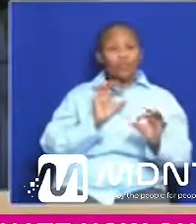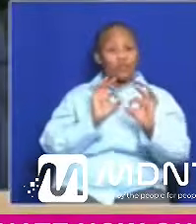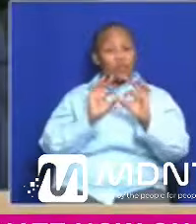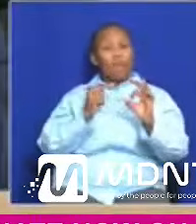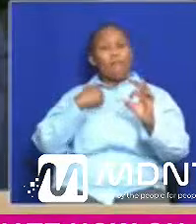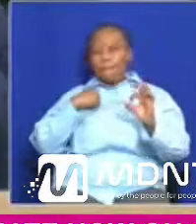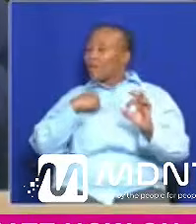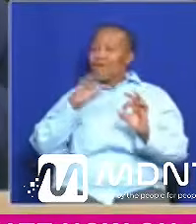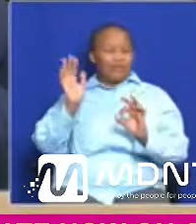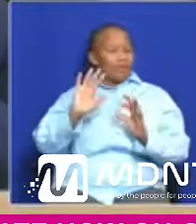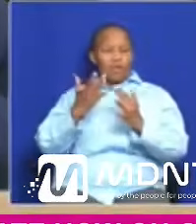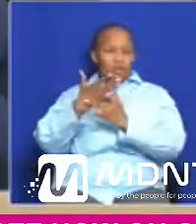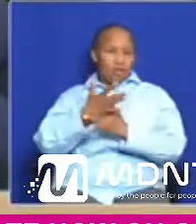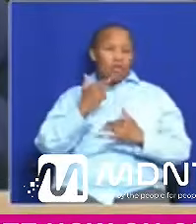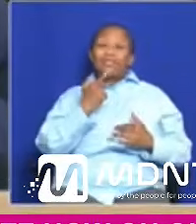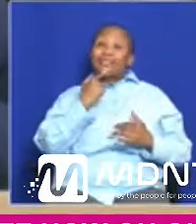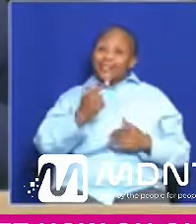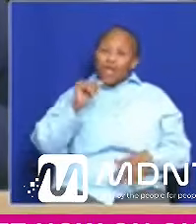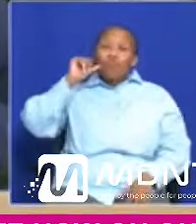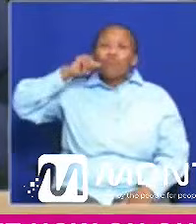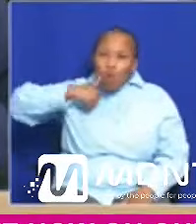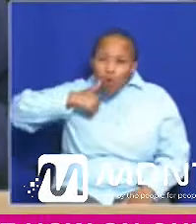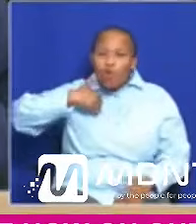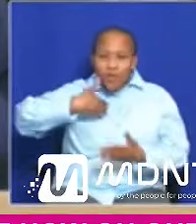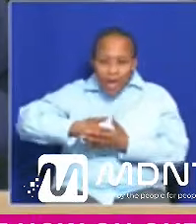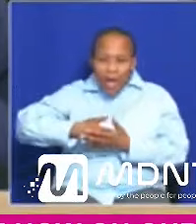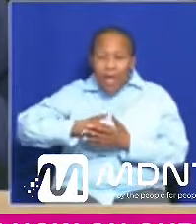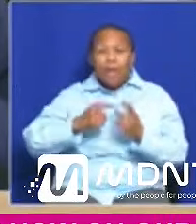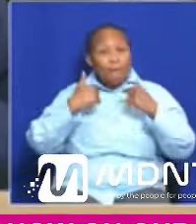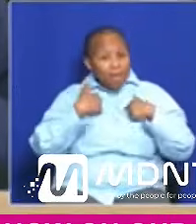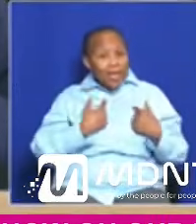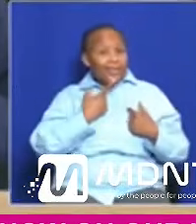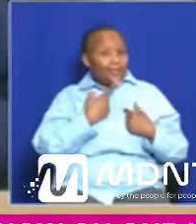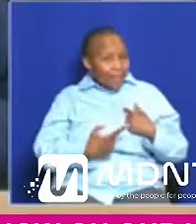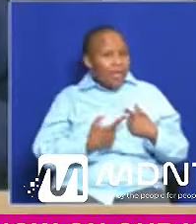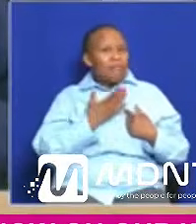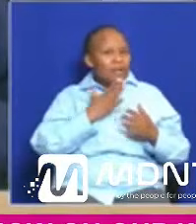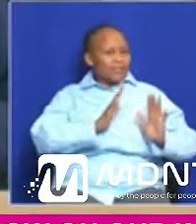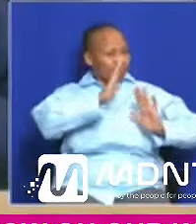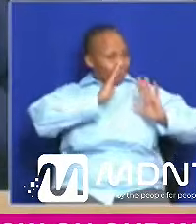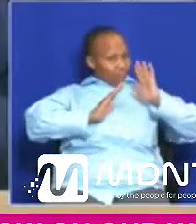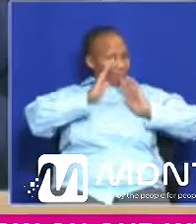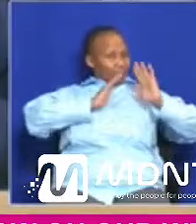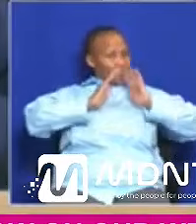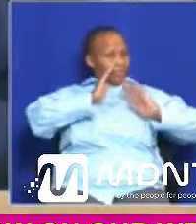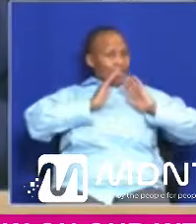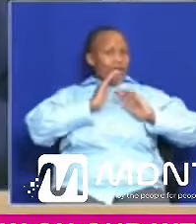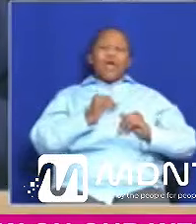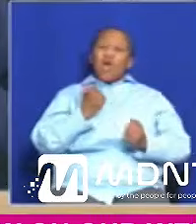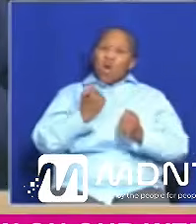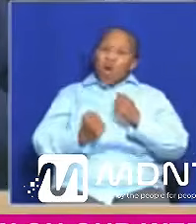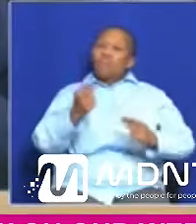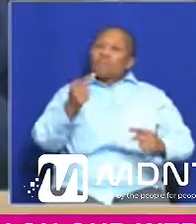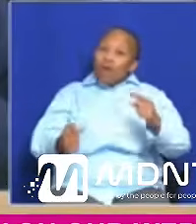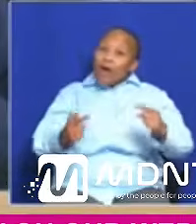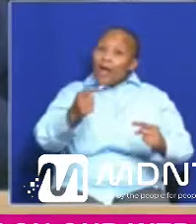say only tomorrow. I'm saying, tell us how those fair trial rights are implicated in respect of this letter,